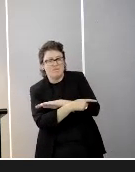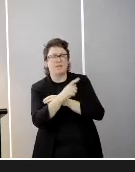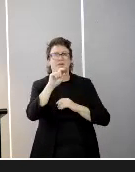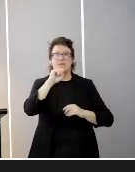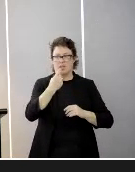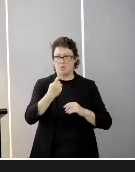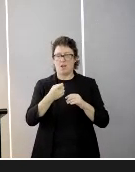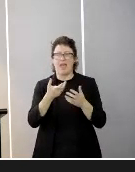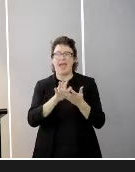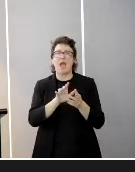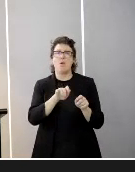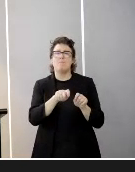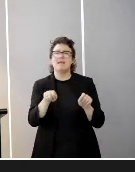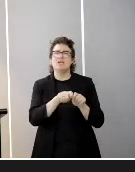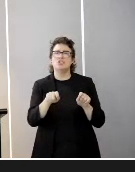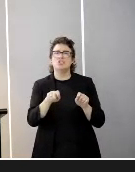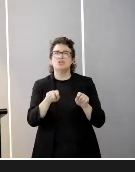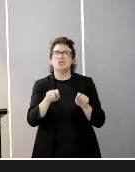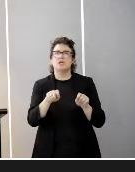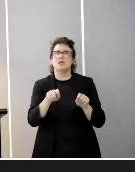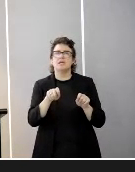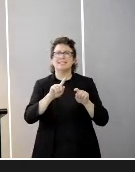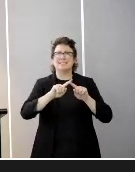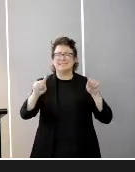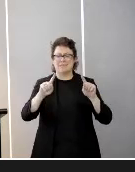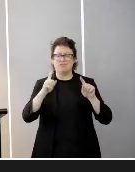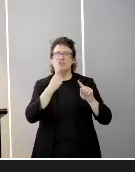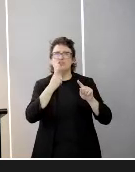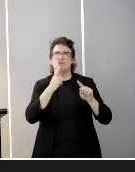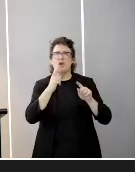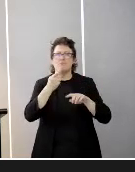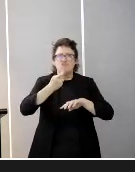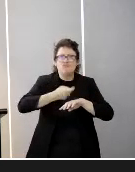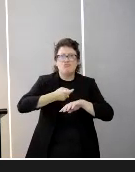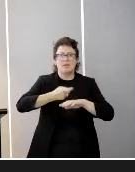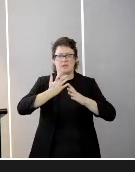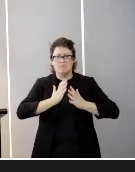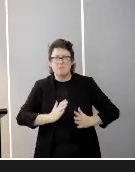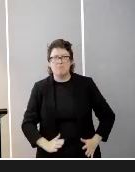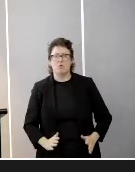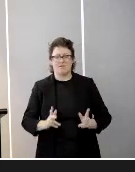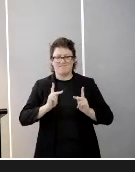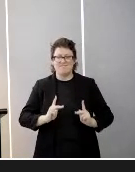measure, I think in urine and things like that, the rhythms of different